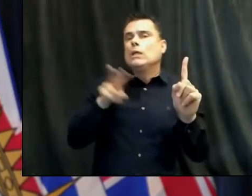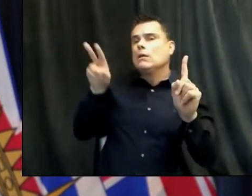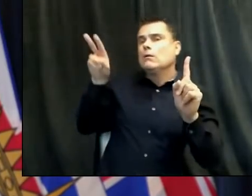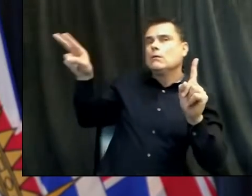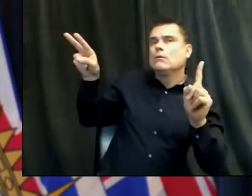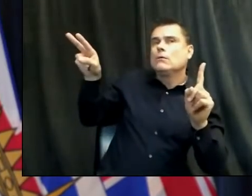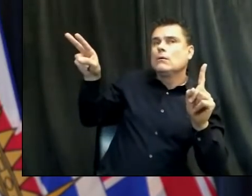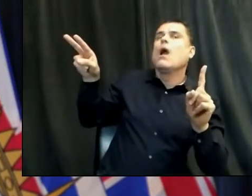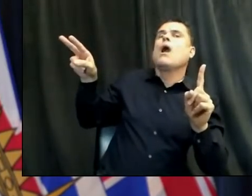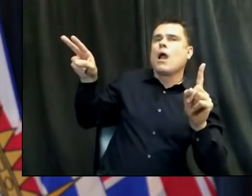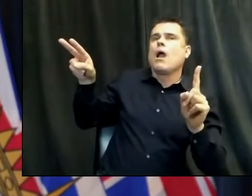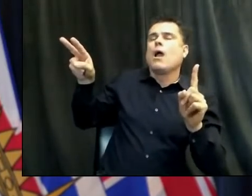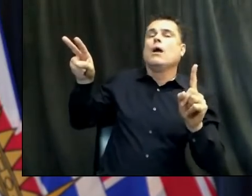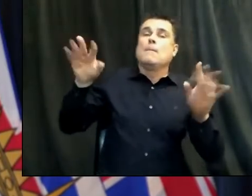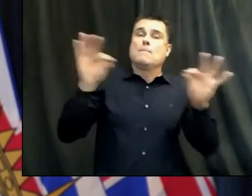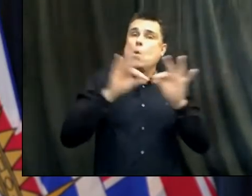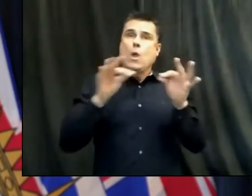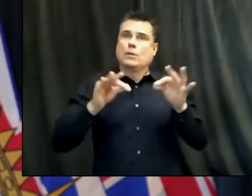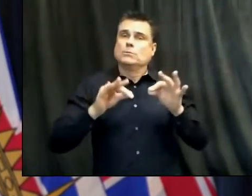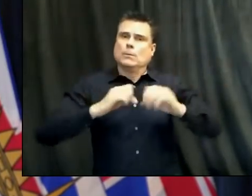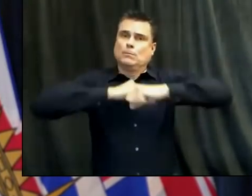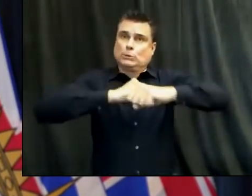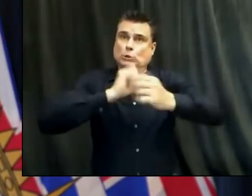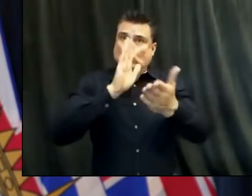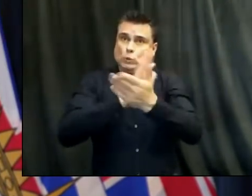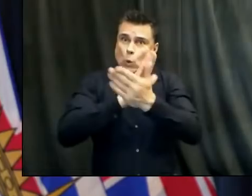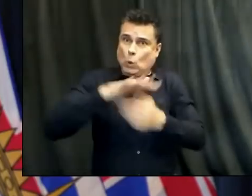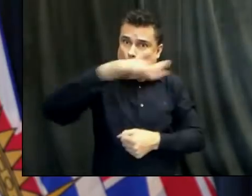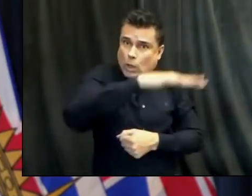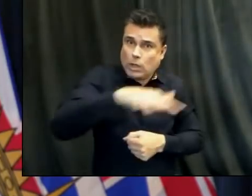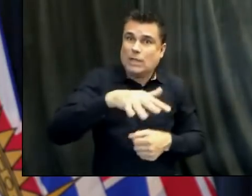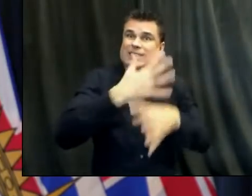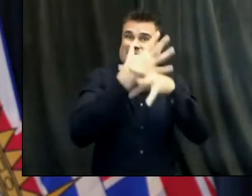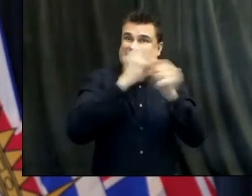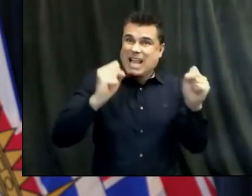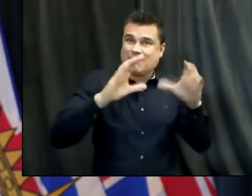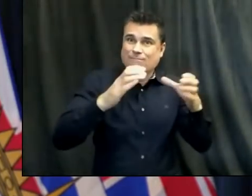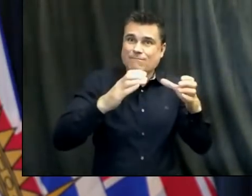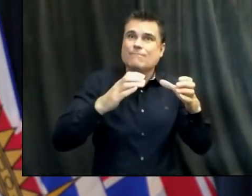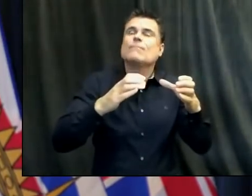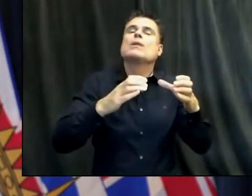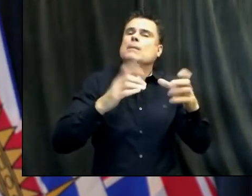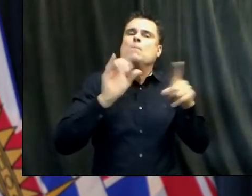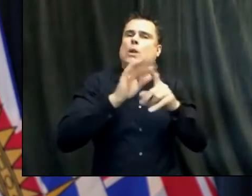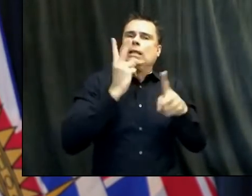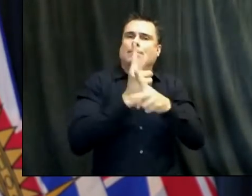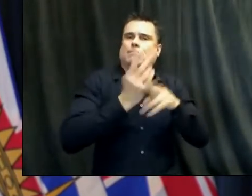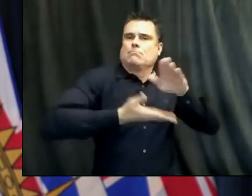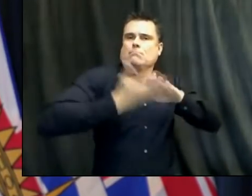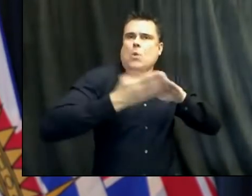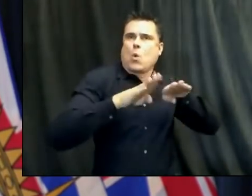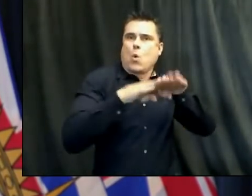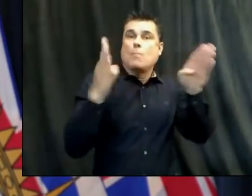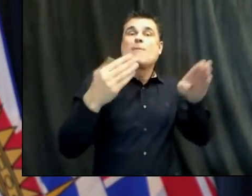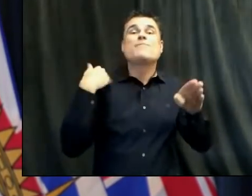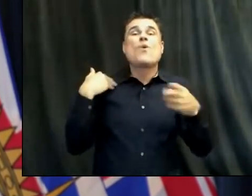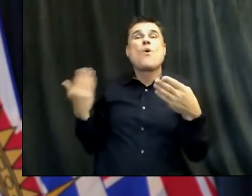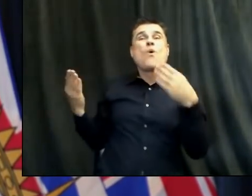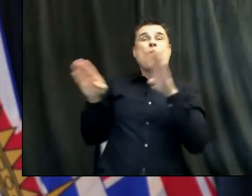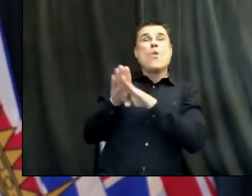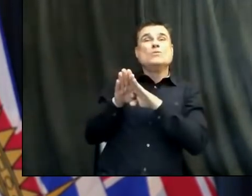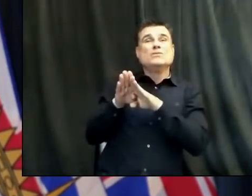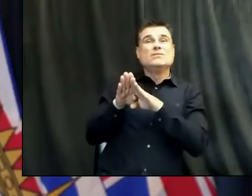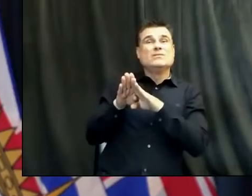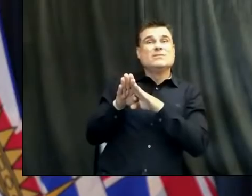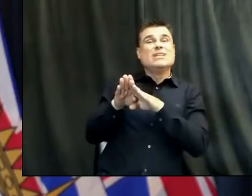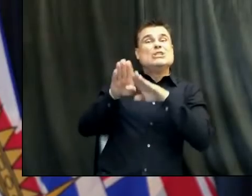open, because we know the downside impacts of not having in-classroom learning for children affects them for the rest